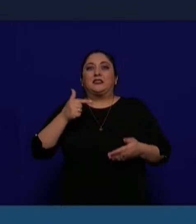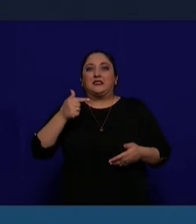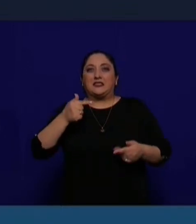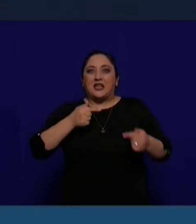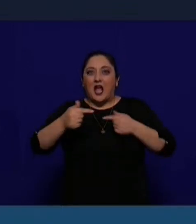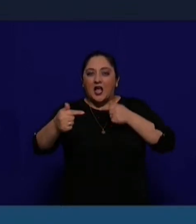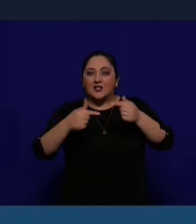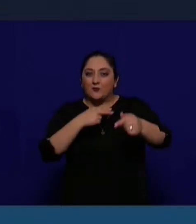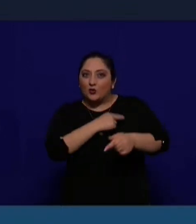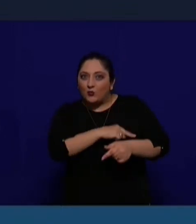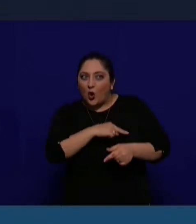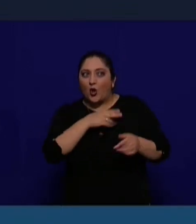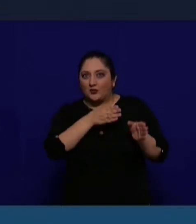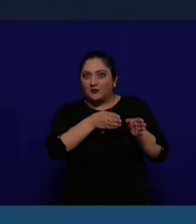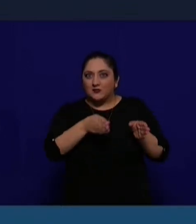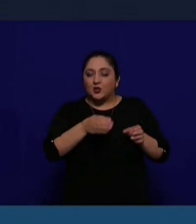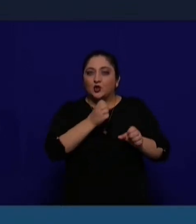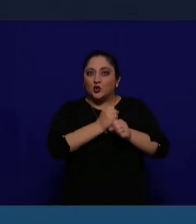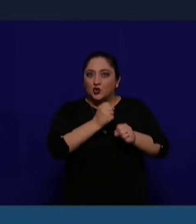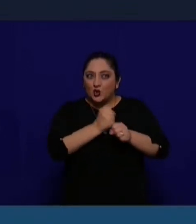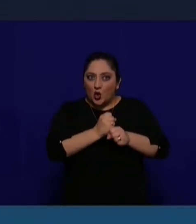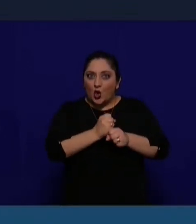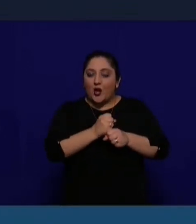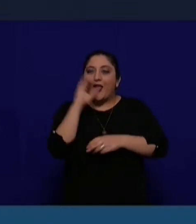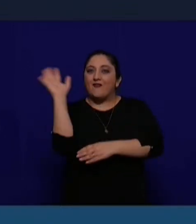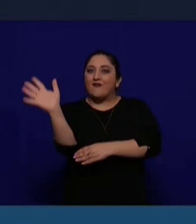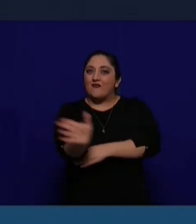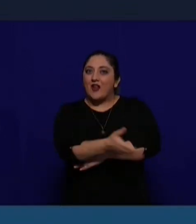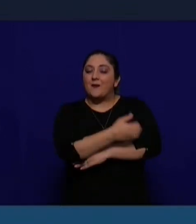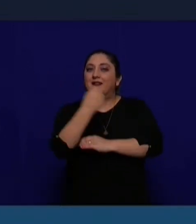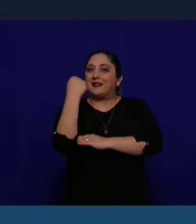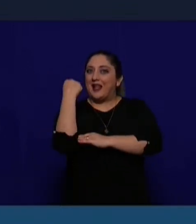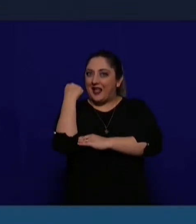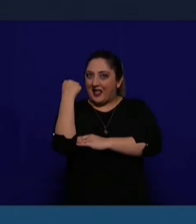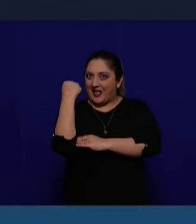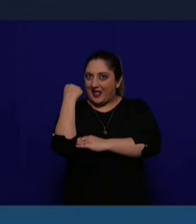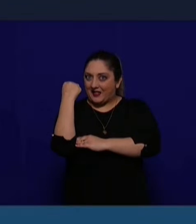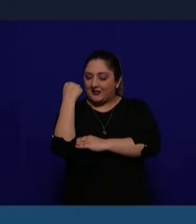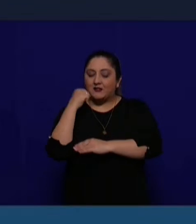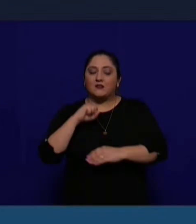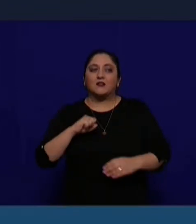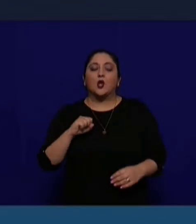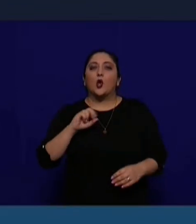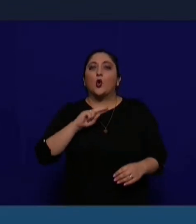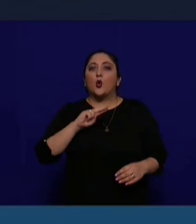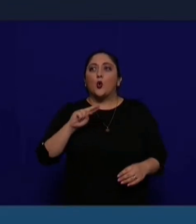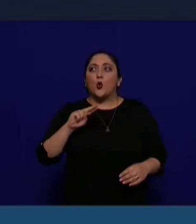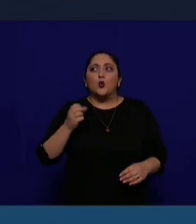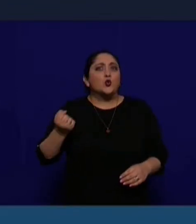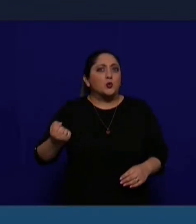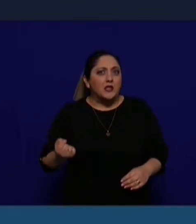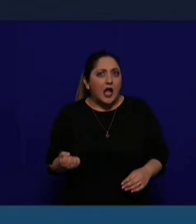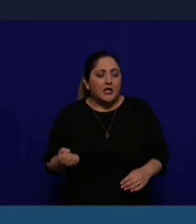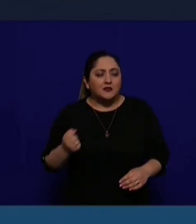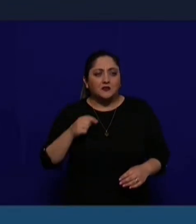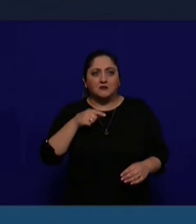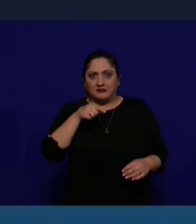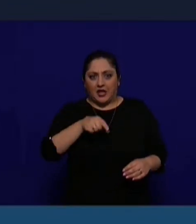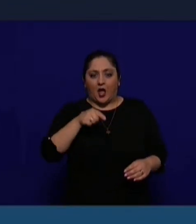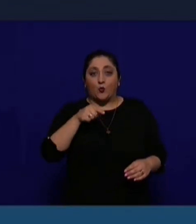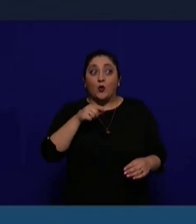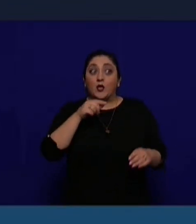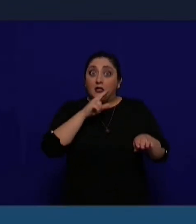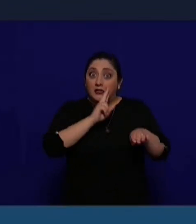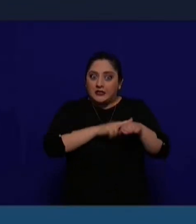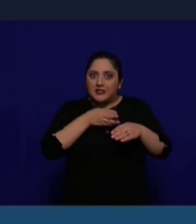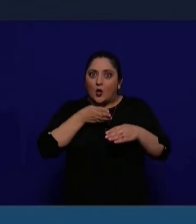Tourism Authority, and environmental health officers, and the AFM, can enter people's homes to make sure that the